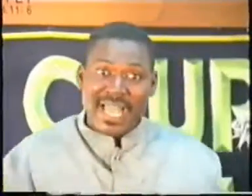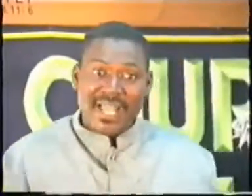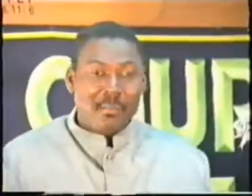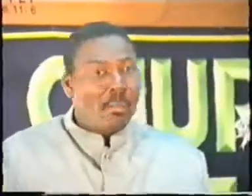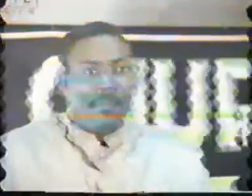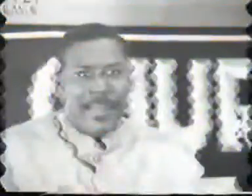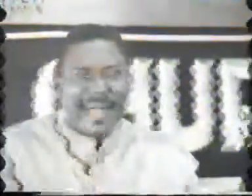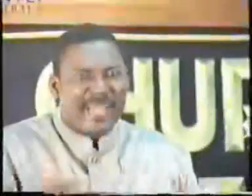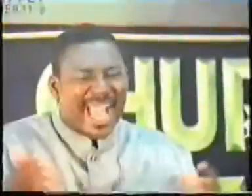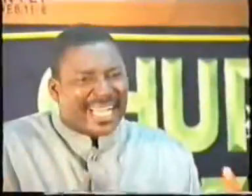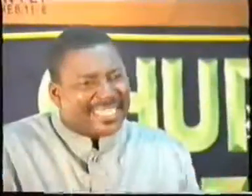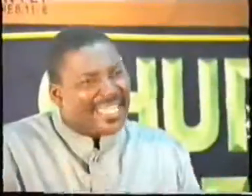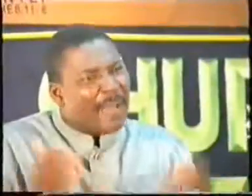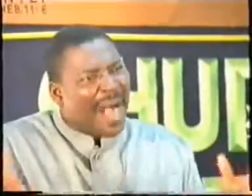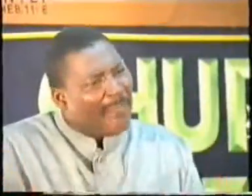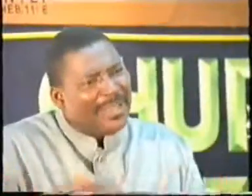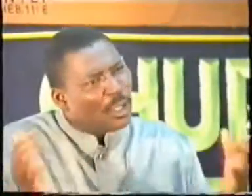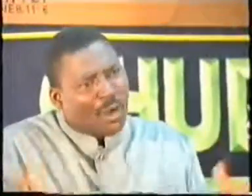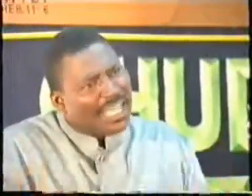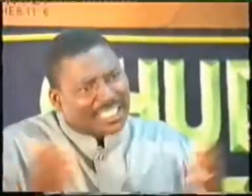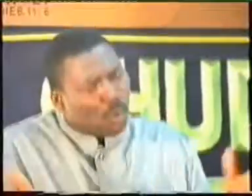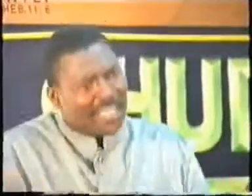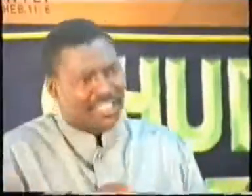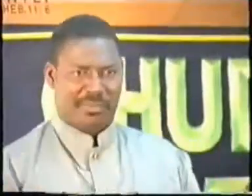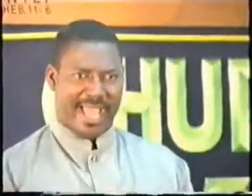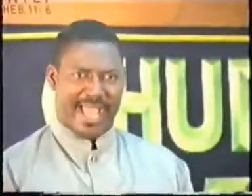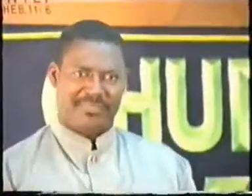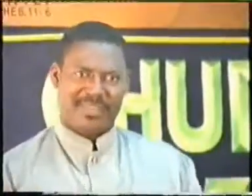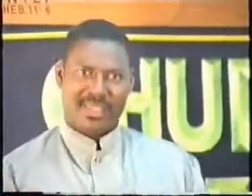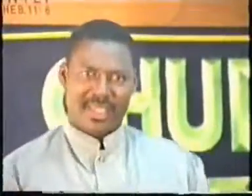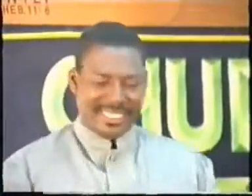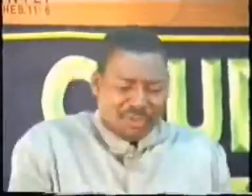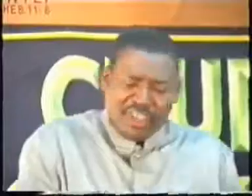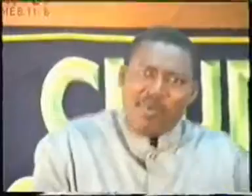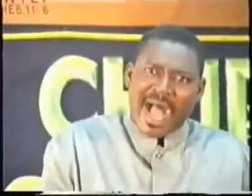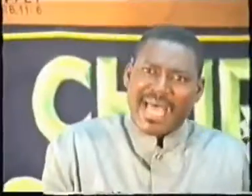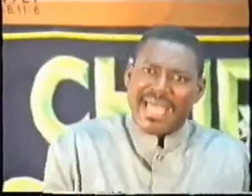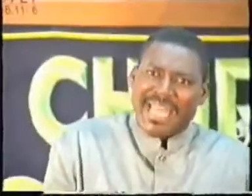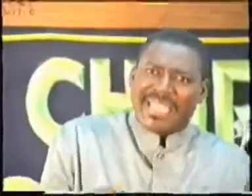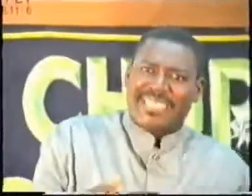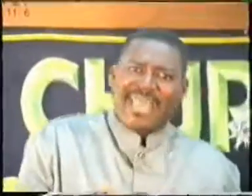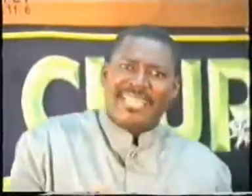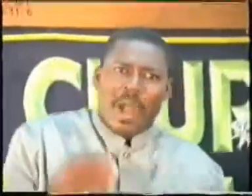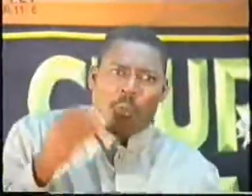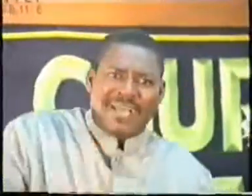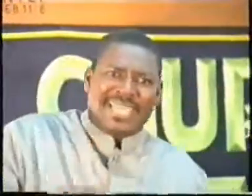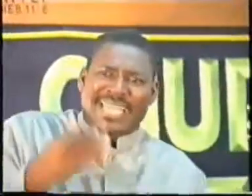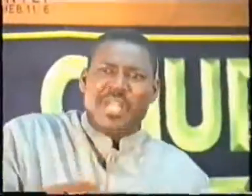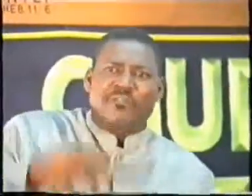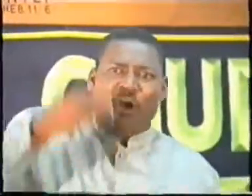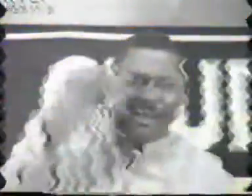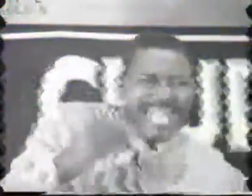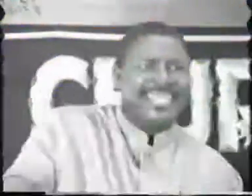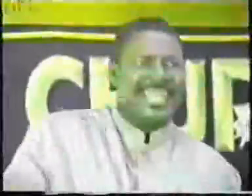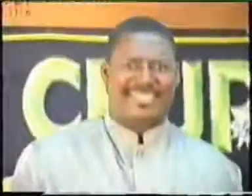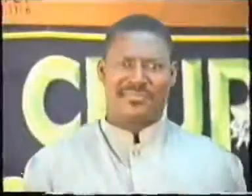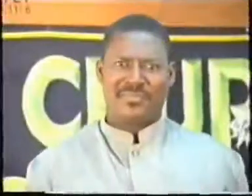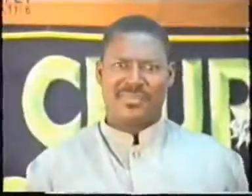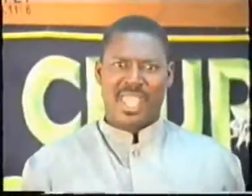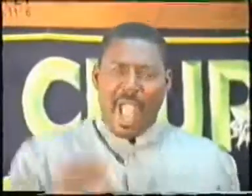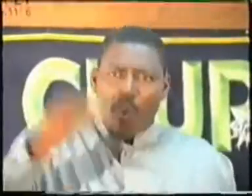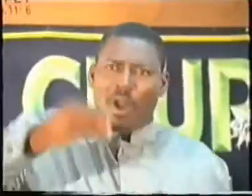a momba yenka se ye ba abaje collection collection bia so mo hwa mu a me che said there was a kind of